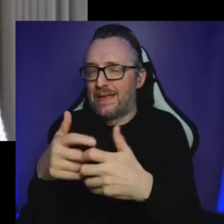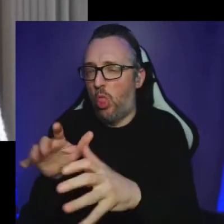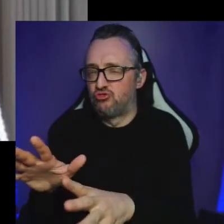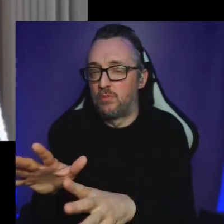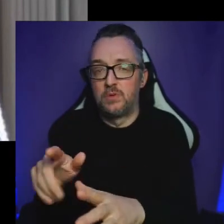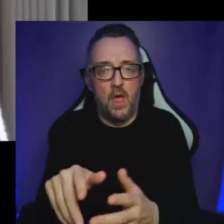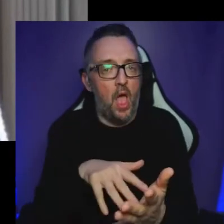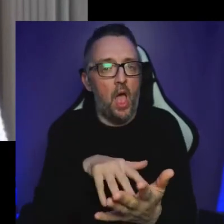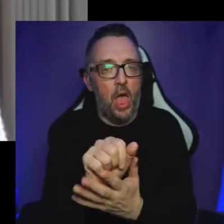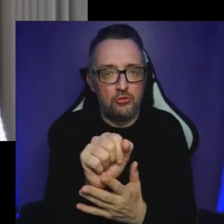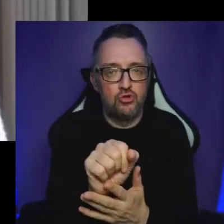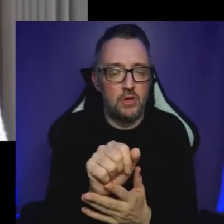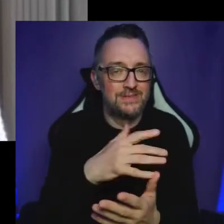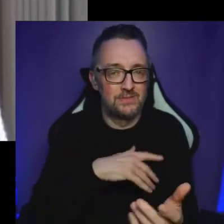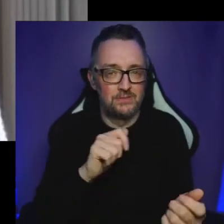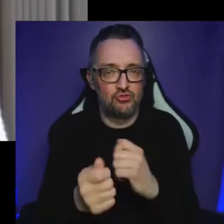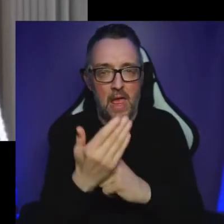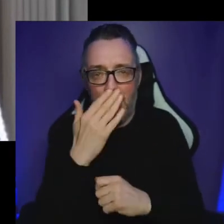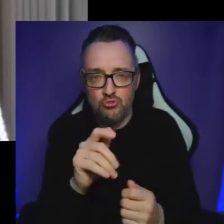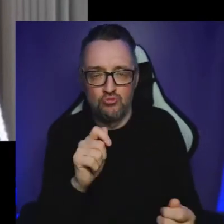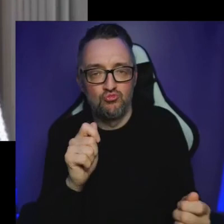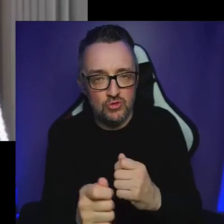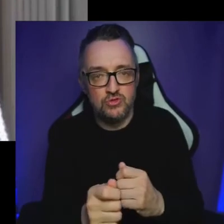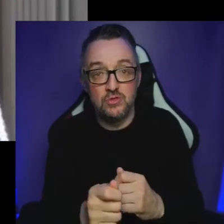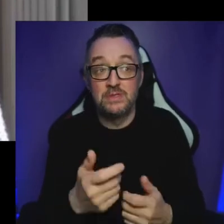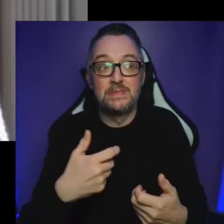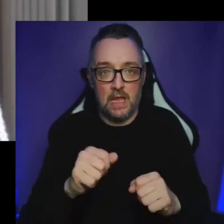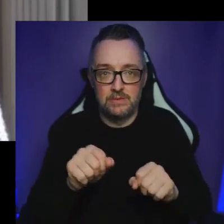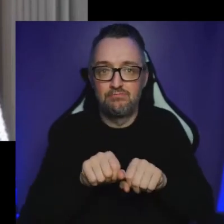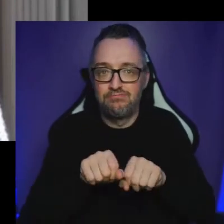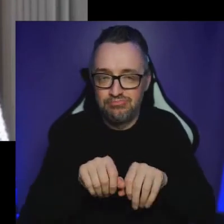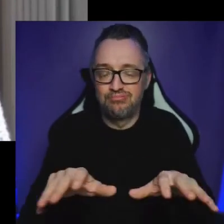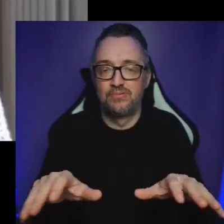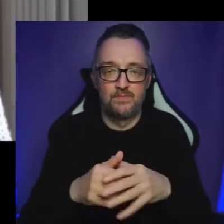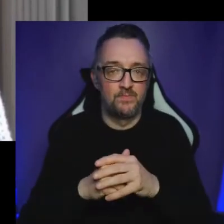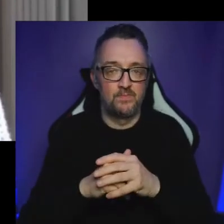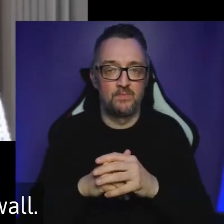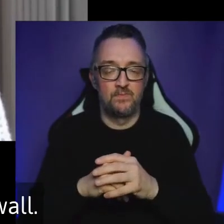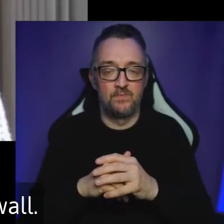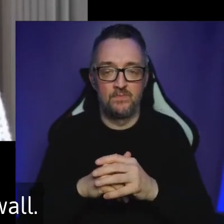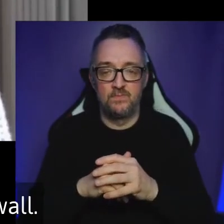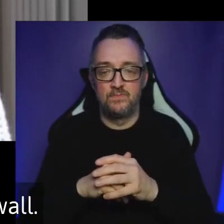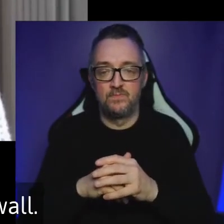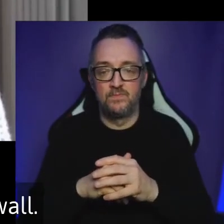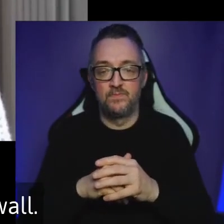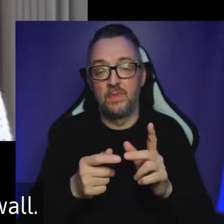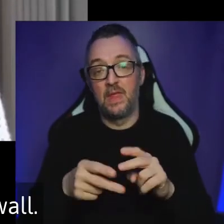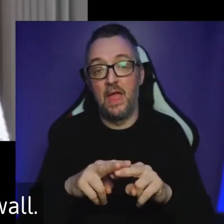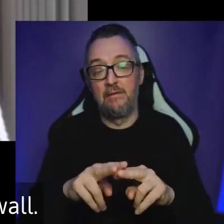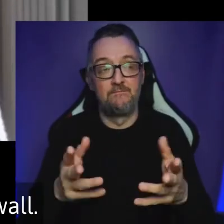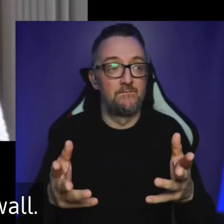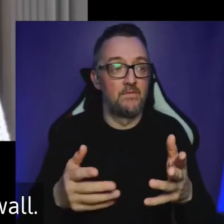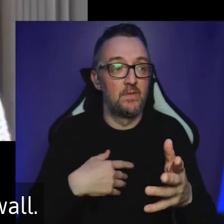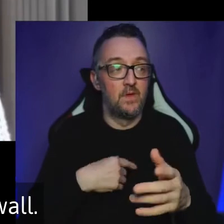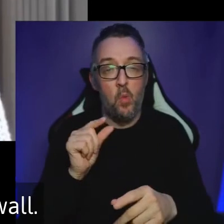think there's, again, we're seeing a lot of that. And I think we'll see a lot more. And I suppose if I was being kind of a bit